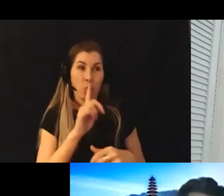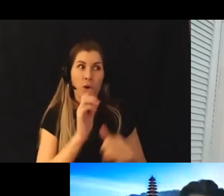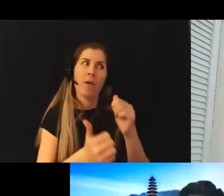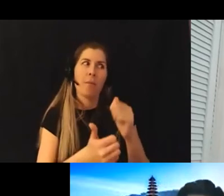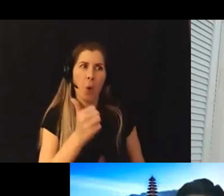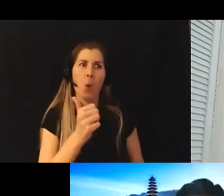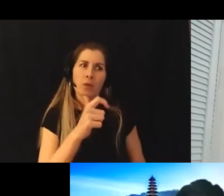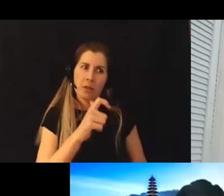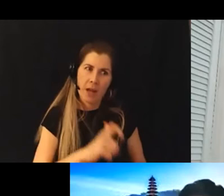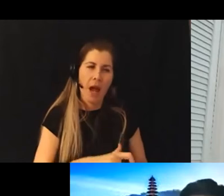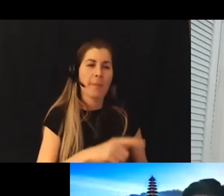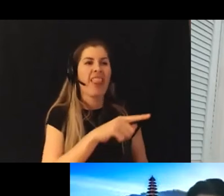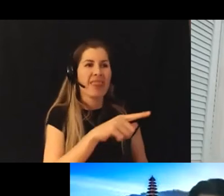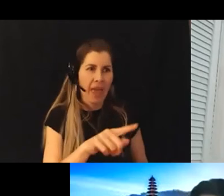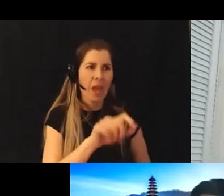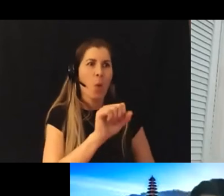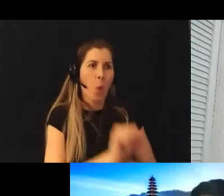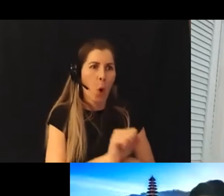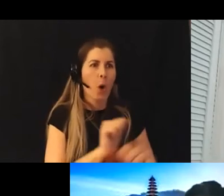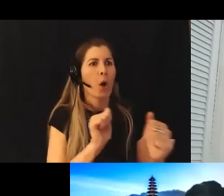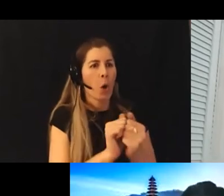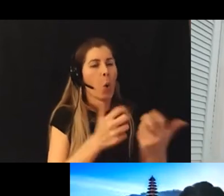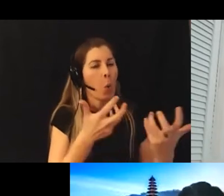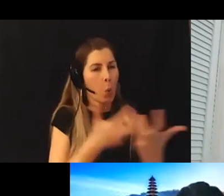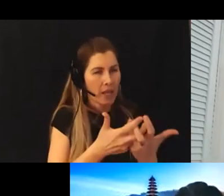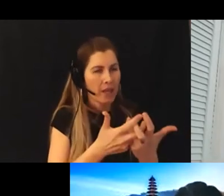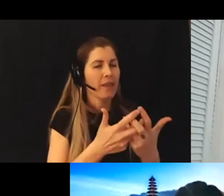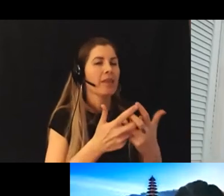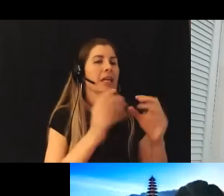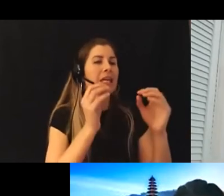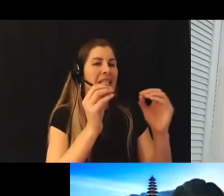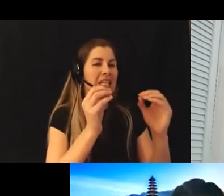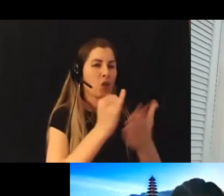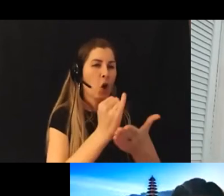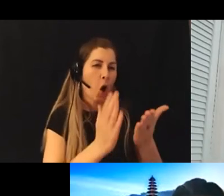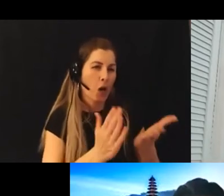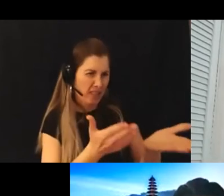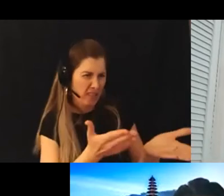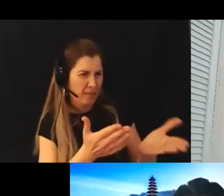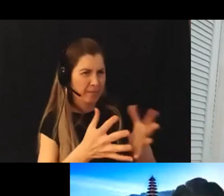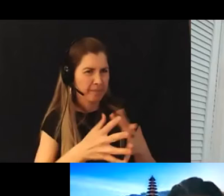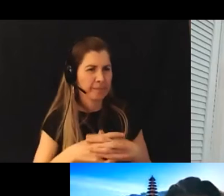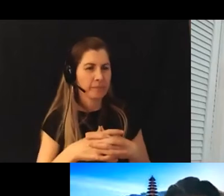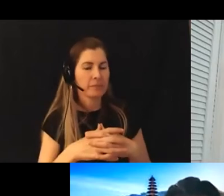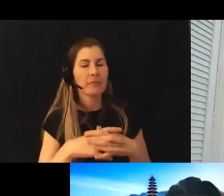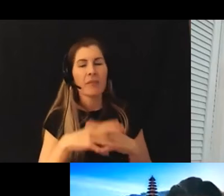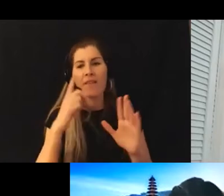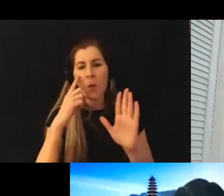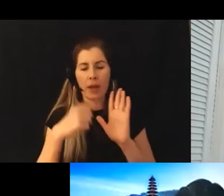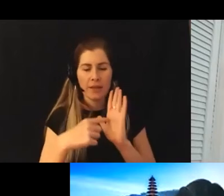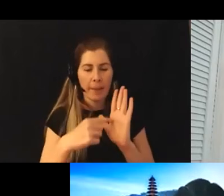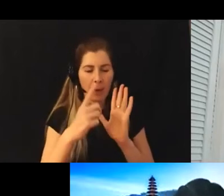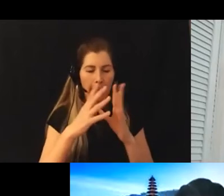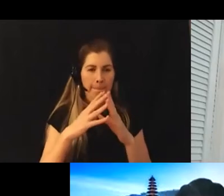working in partnership with a teaching artist. So for example, for